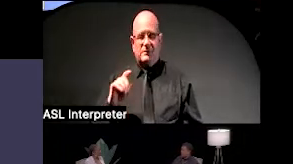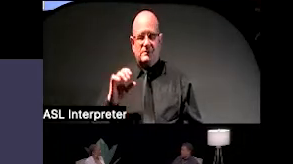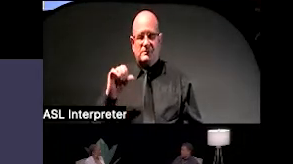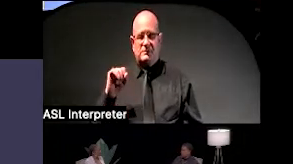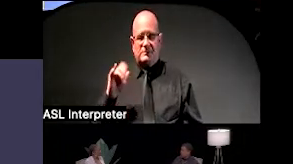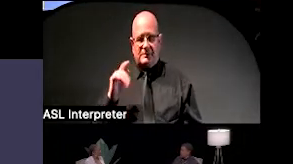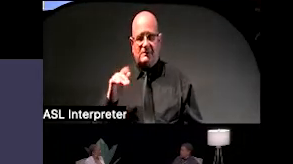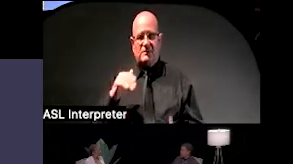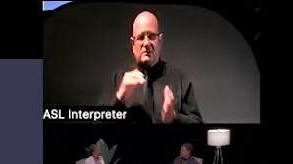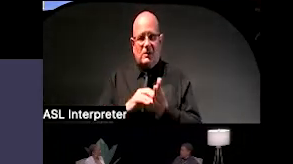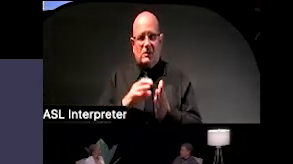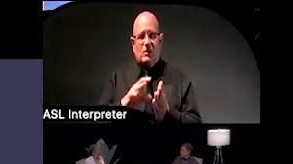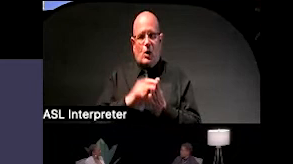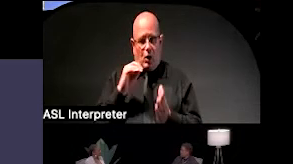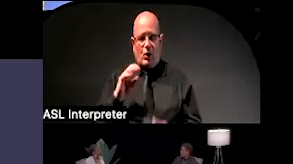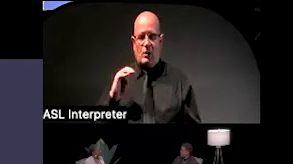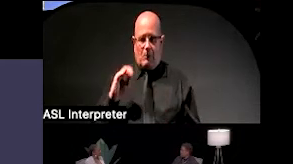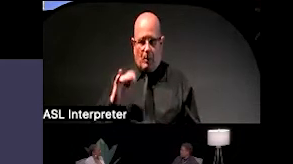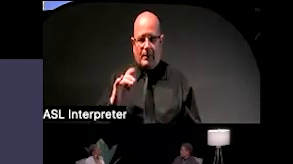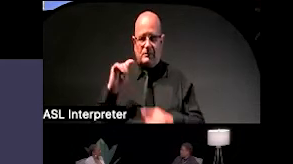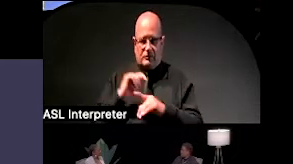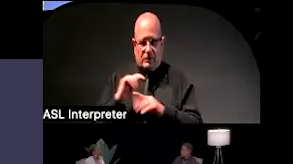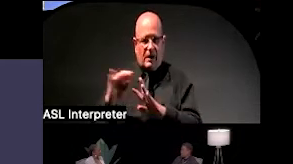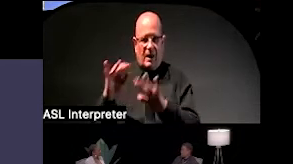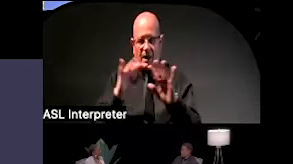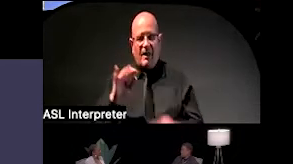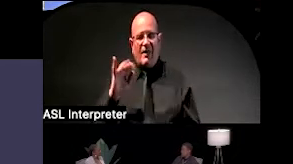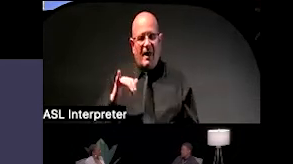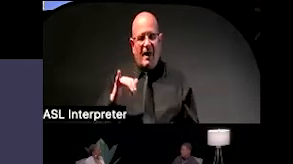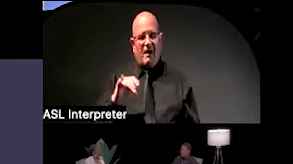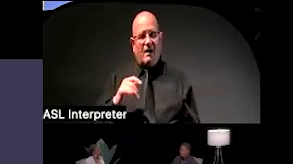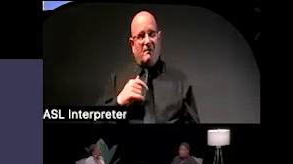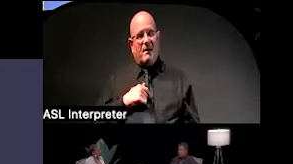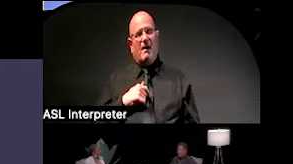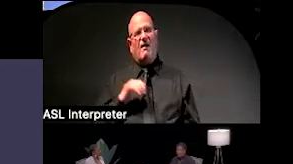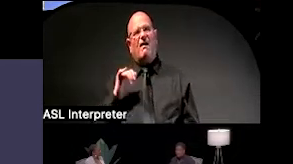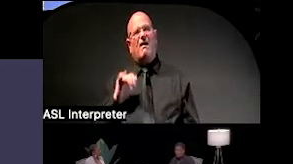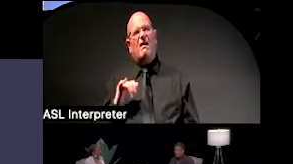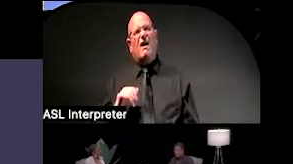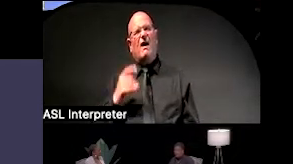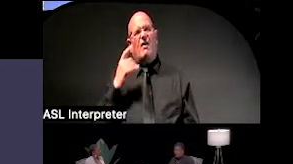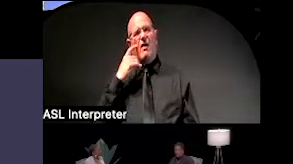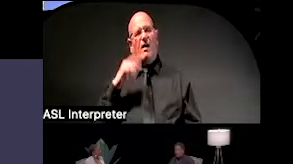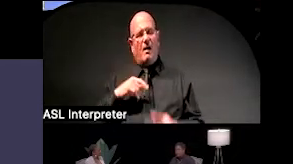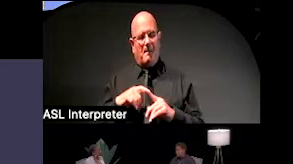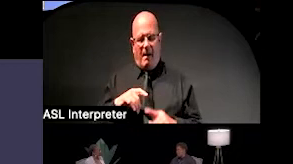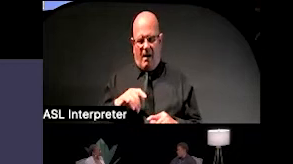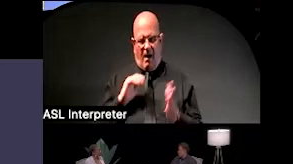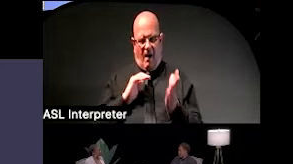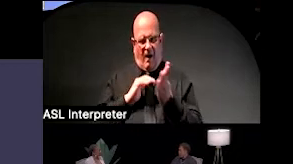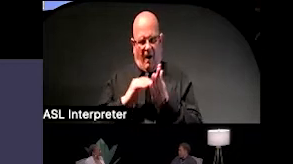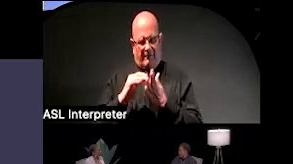actually learned mobility training. And that was an aha moment for me, because I thought about how often does